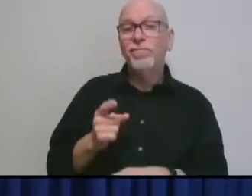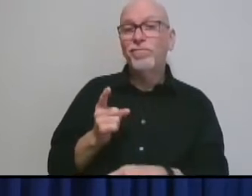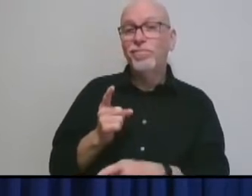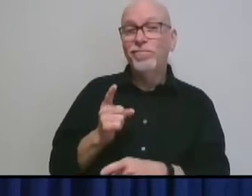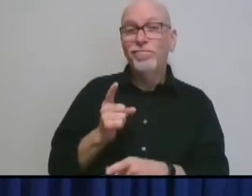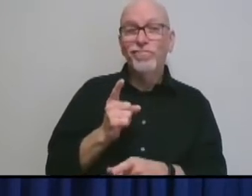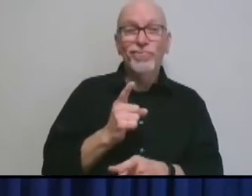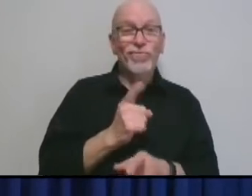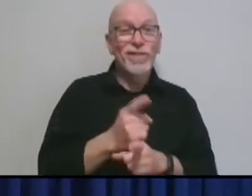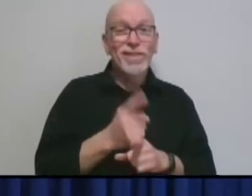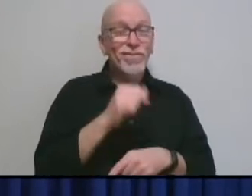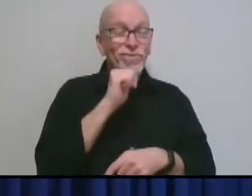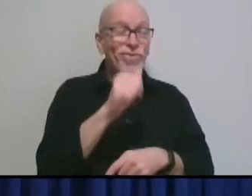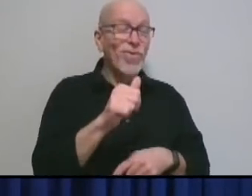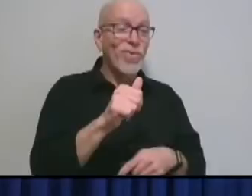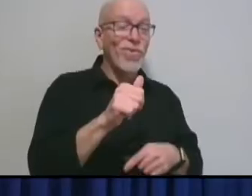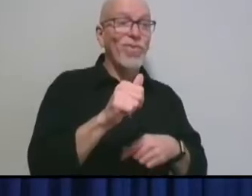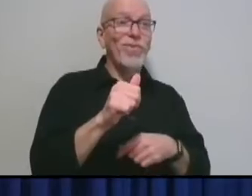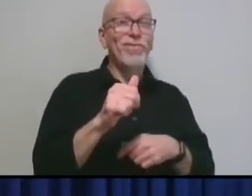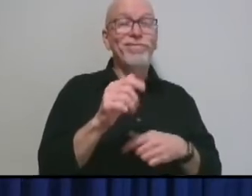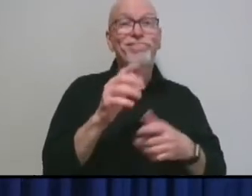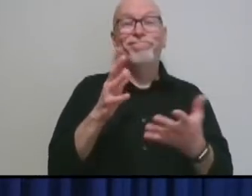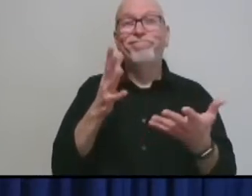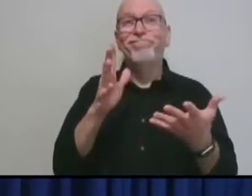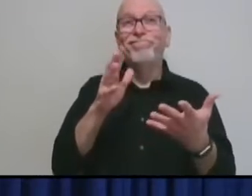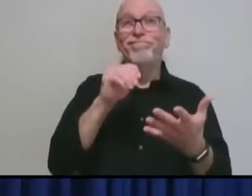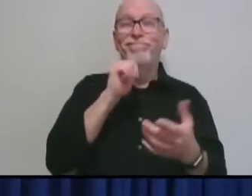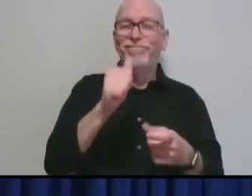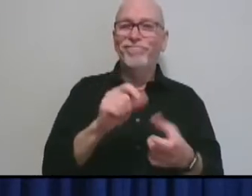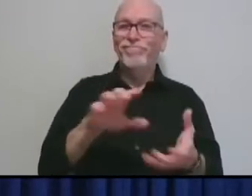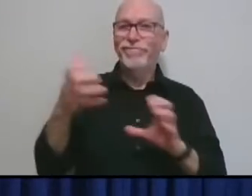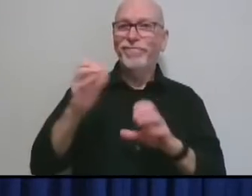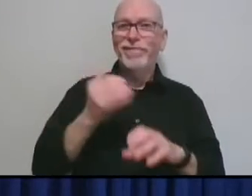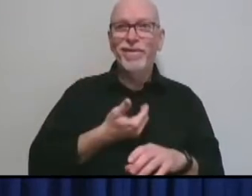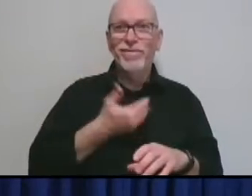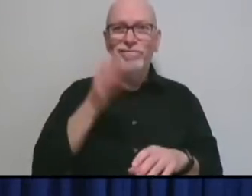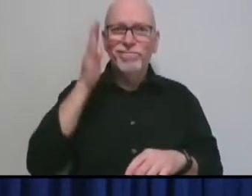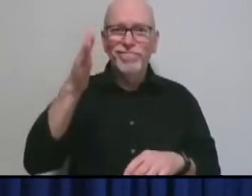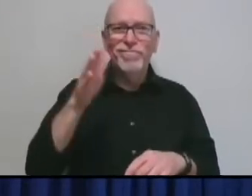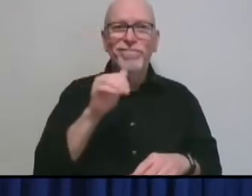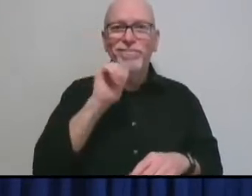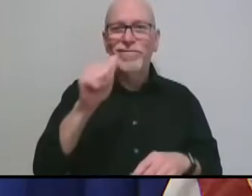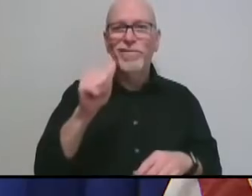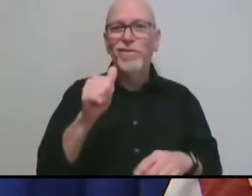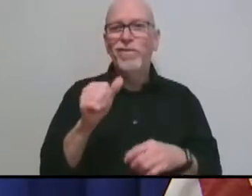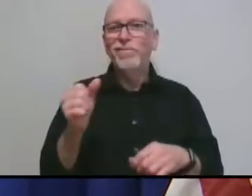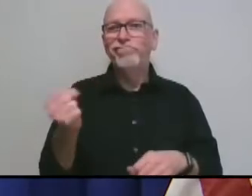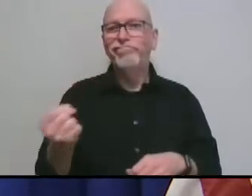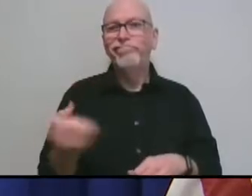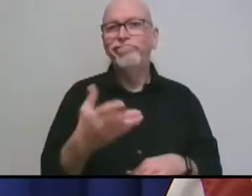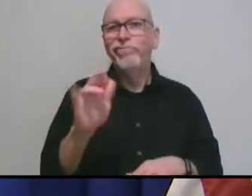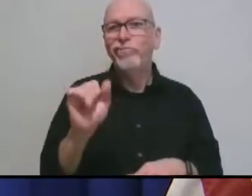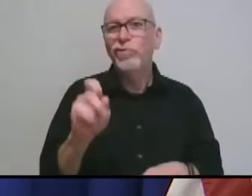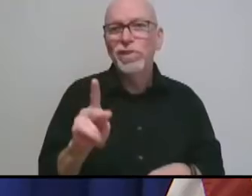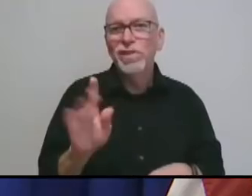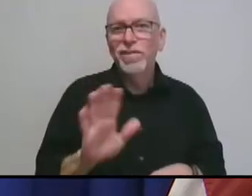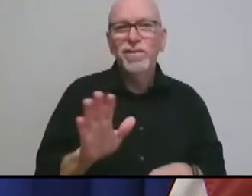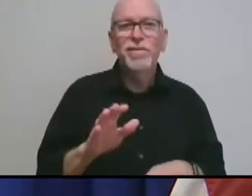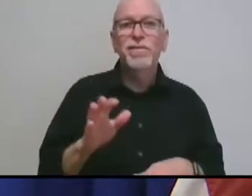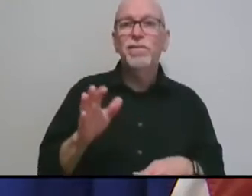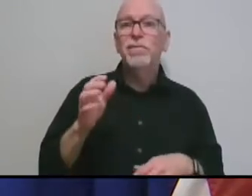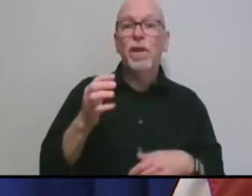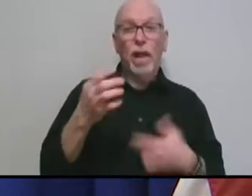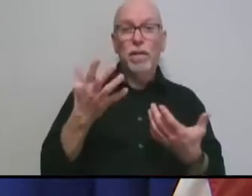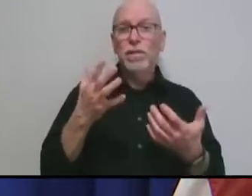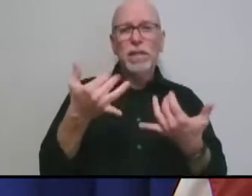this spreads, and so no one is suggesting that we should stop worshiping